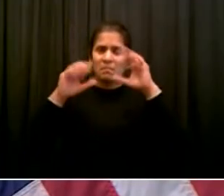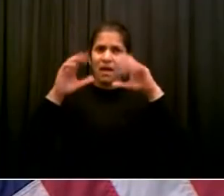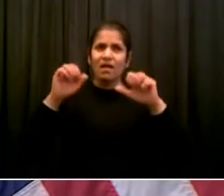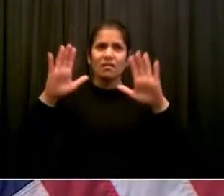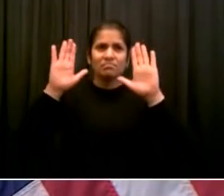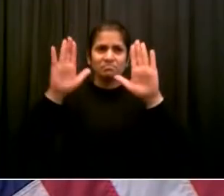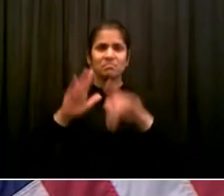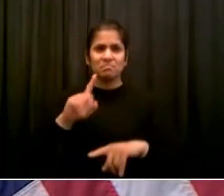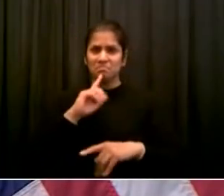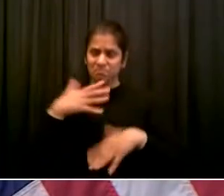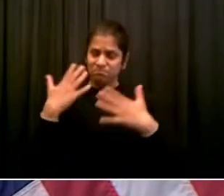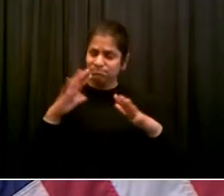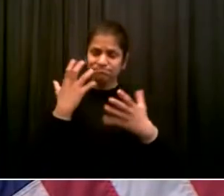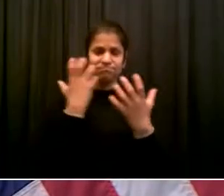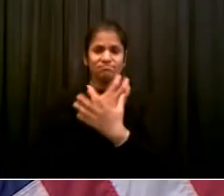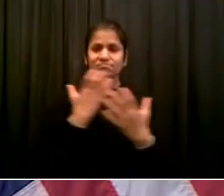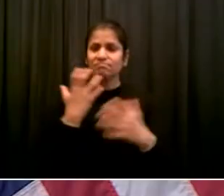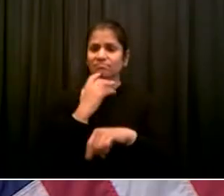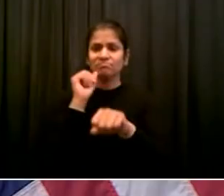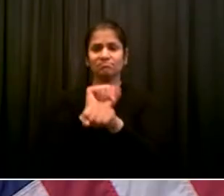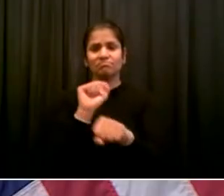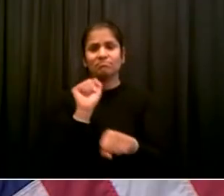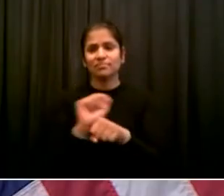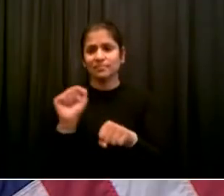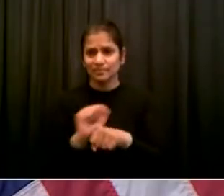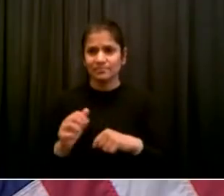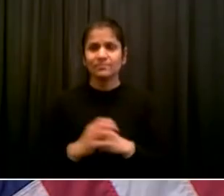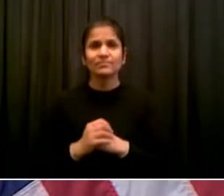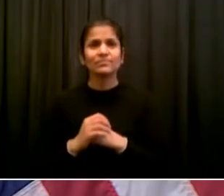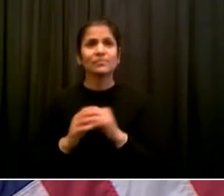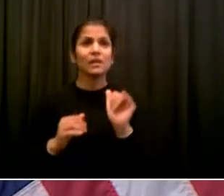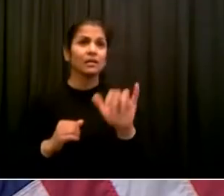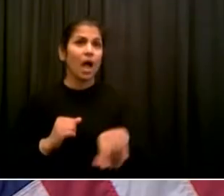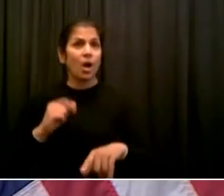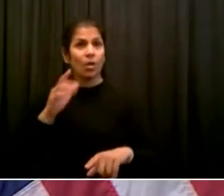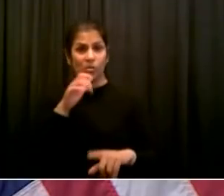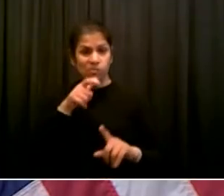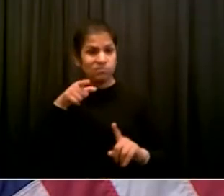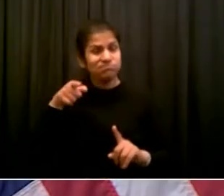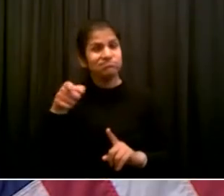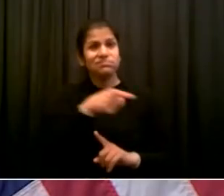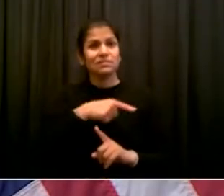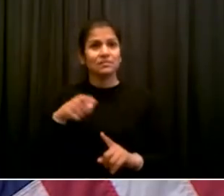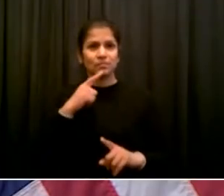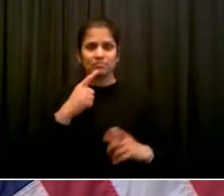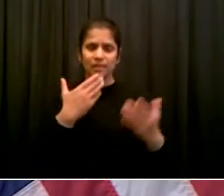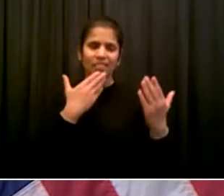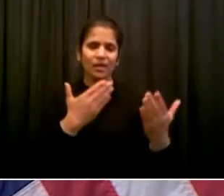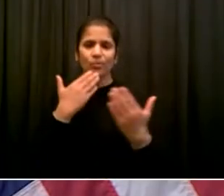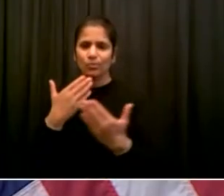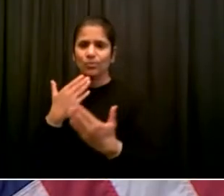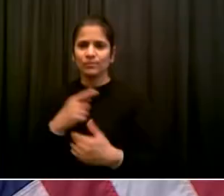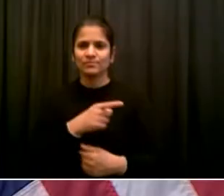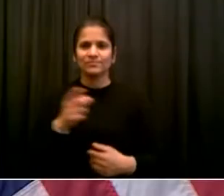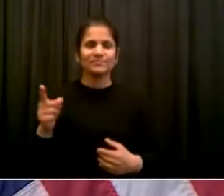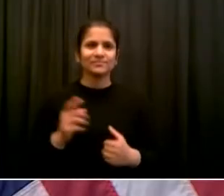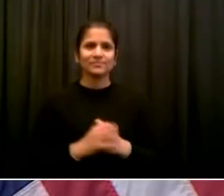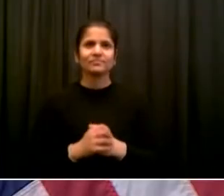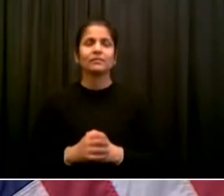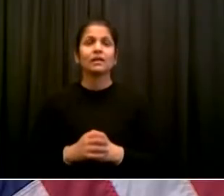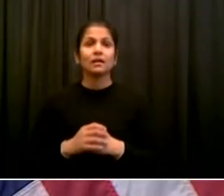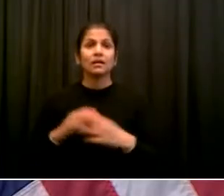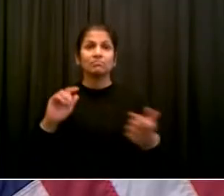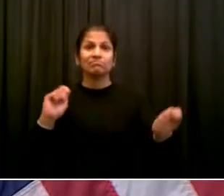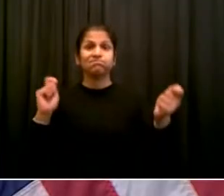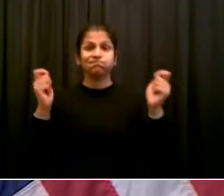name you and single you out, but you know who you are, and thank you for your efforts here that are continuing. This reform over the last 7+ years